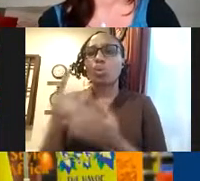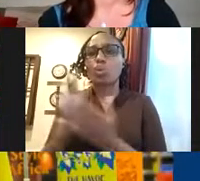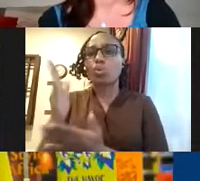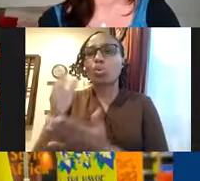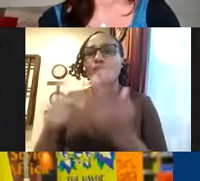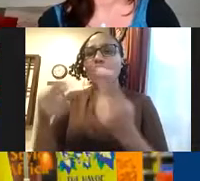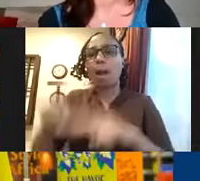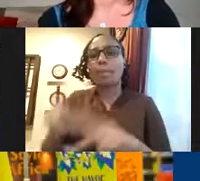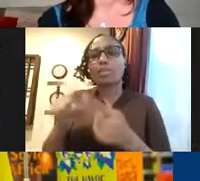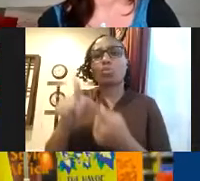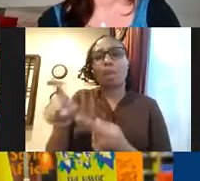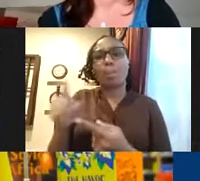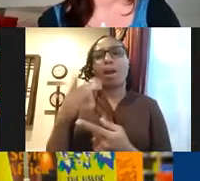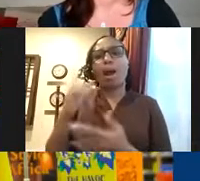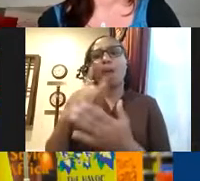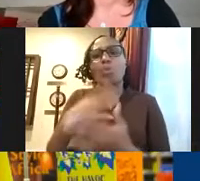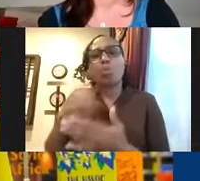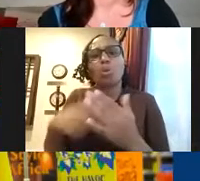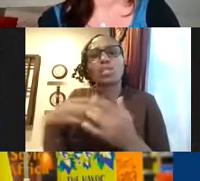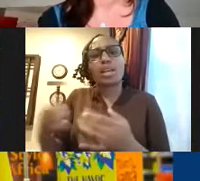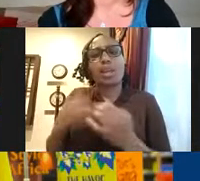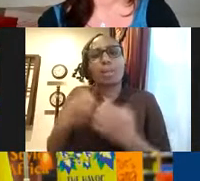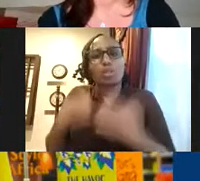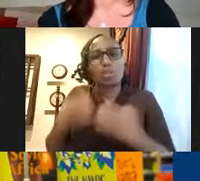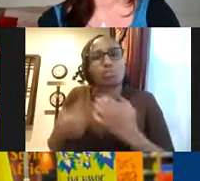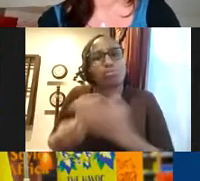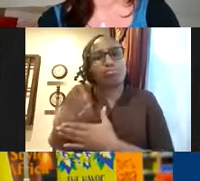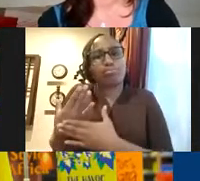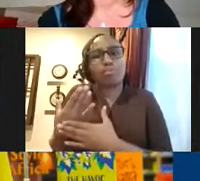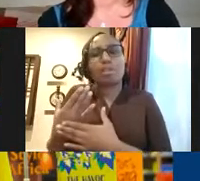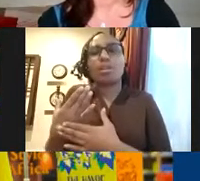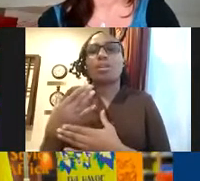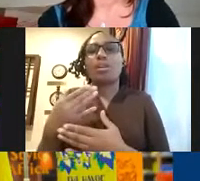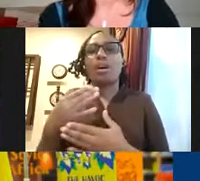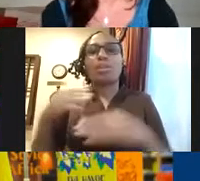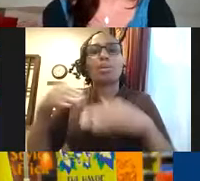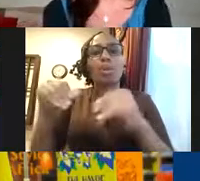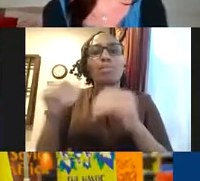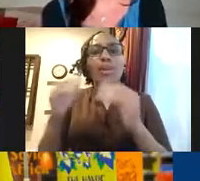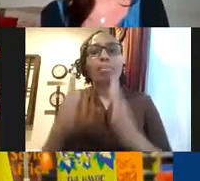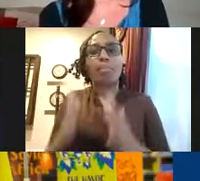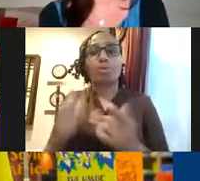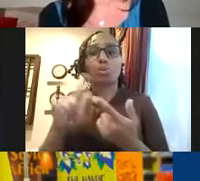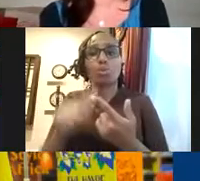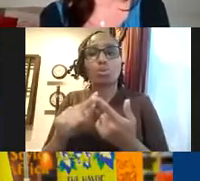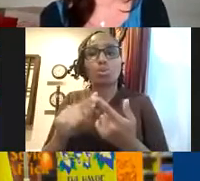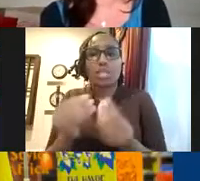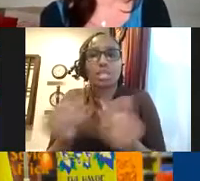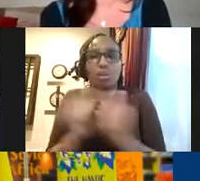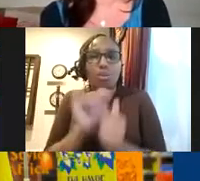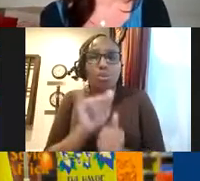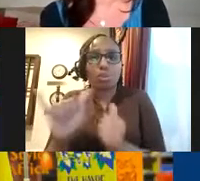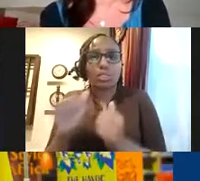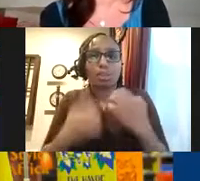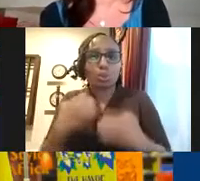book triggered, and me kind of struggling with the fact that I'm not a qualified person to deal with those emotions and to deal